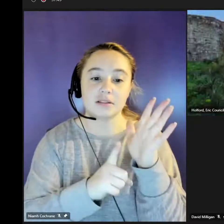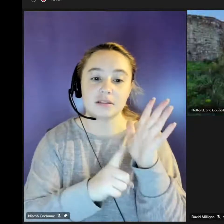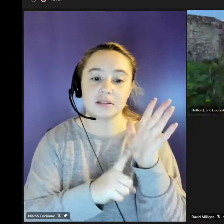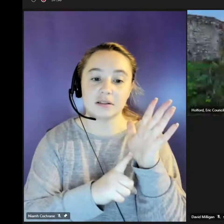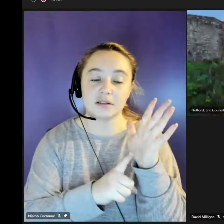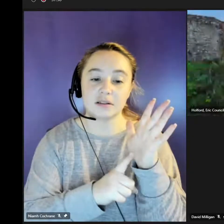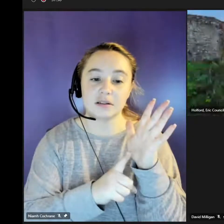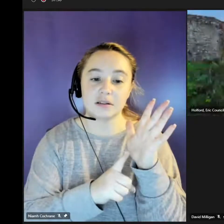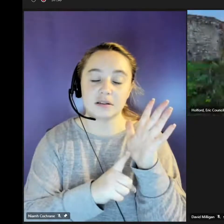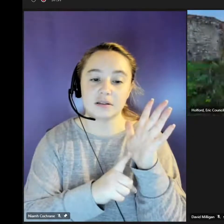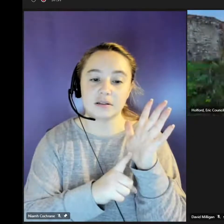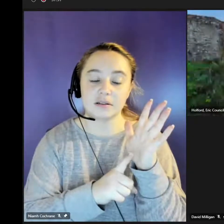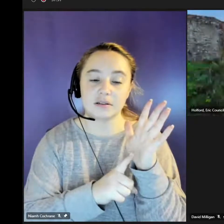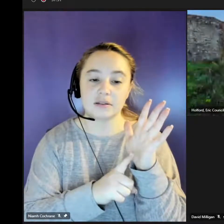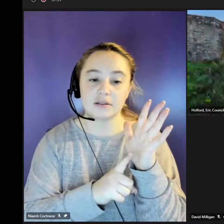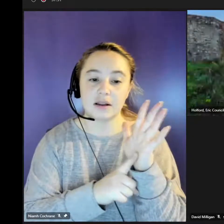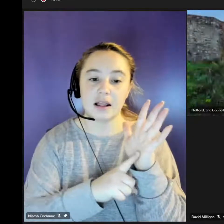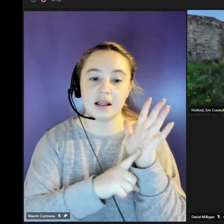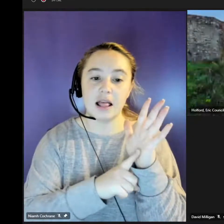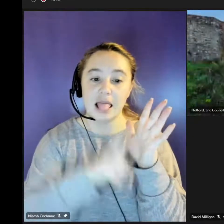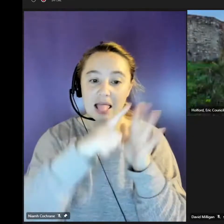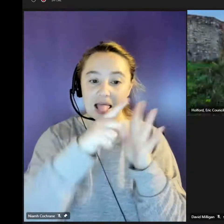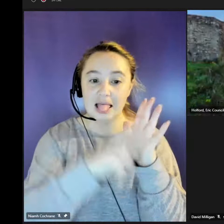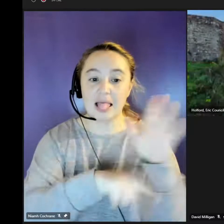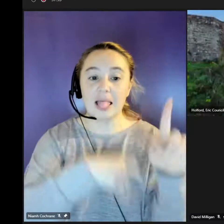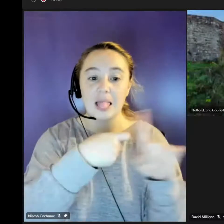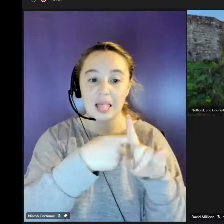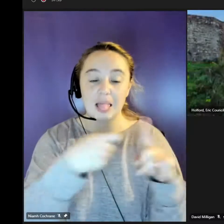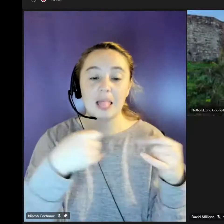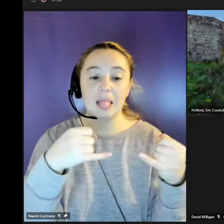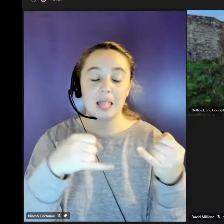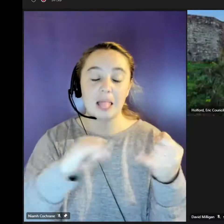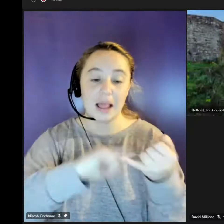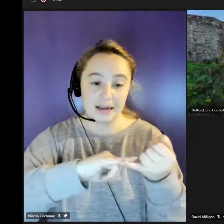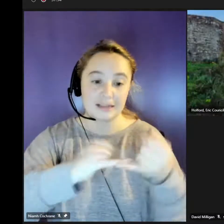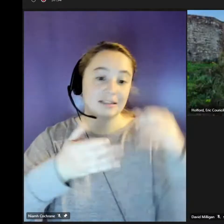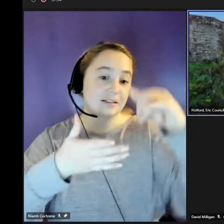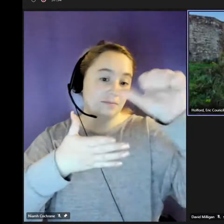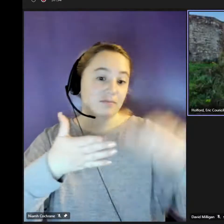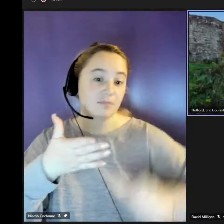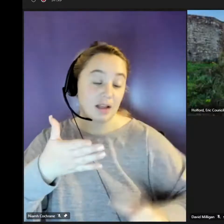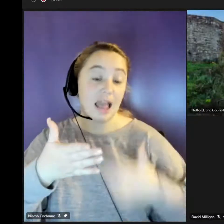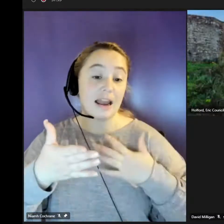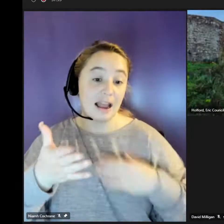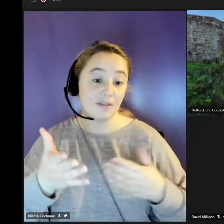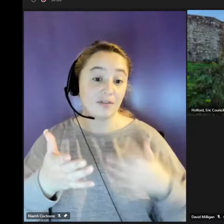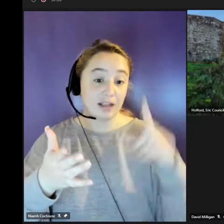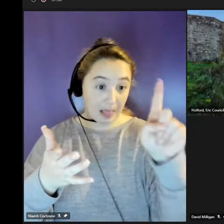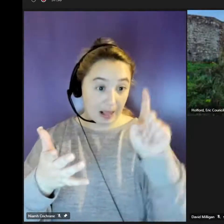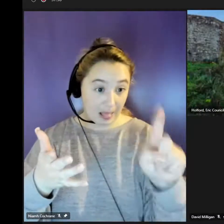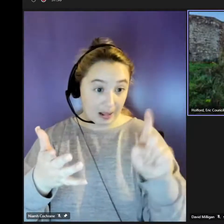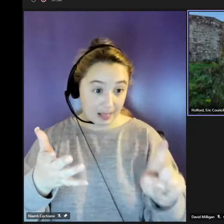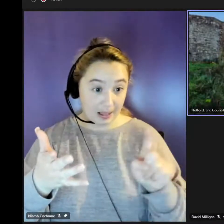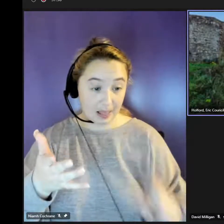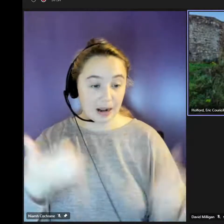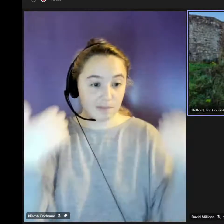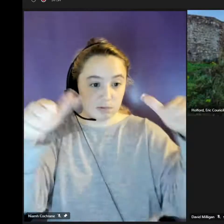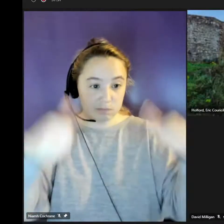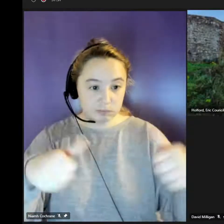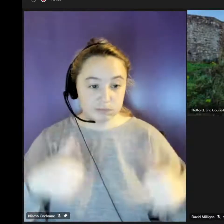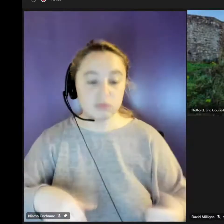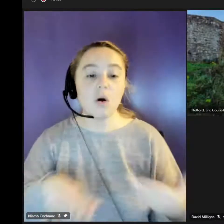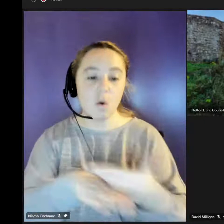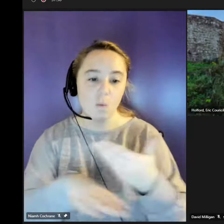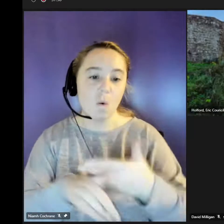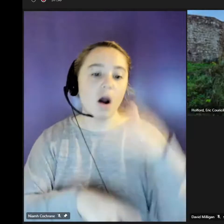governance arrangements. And I can assure committee that I've gone through all these links. I've made sure that they work myself. I've checked that it